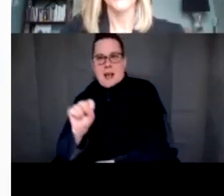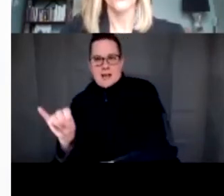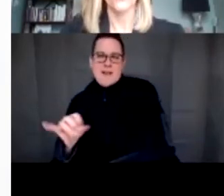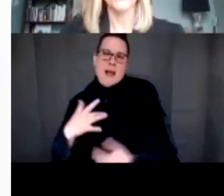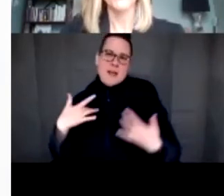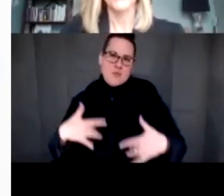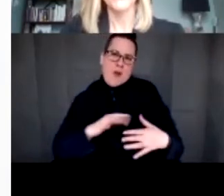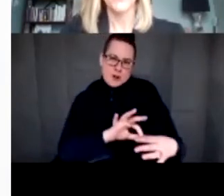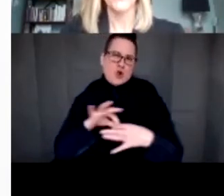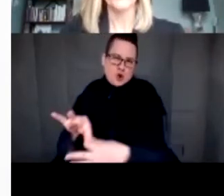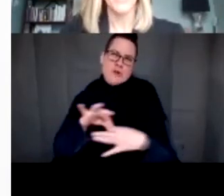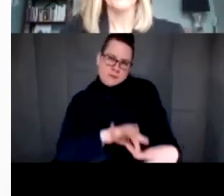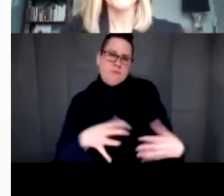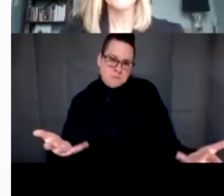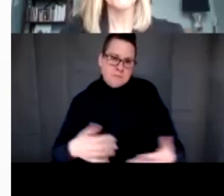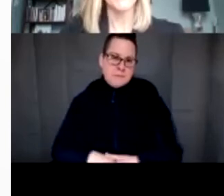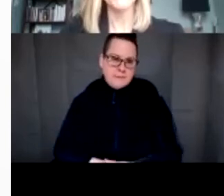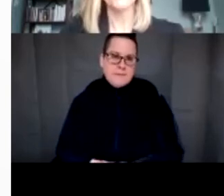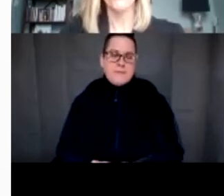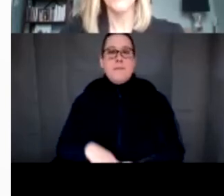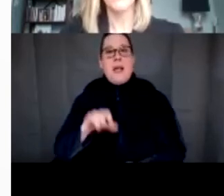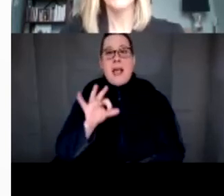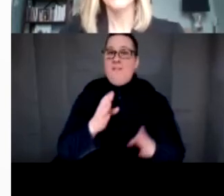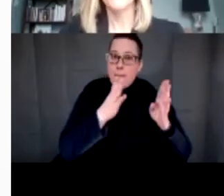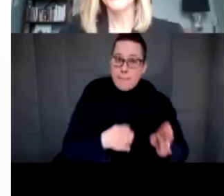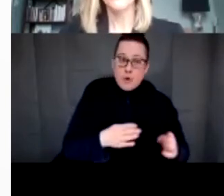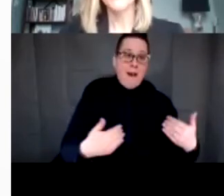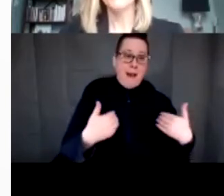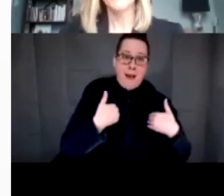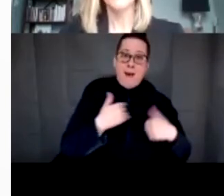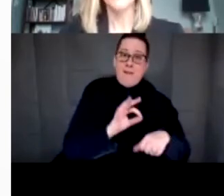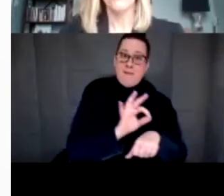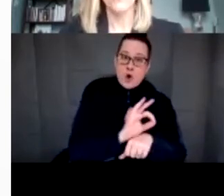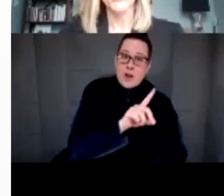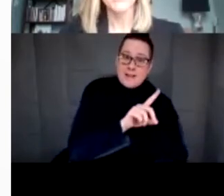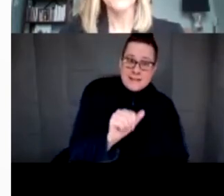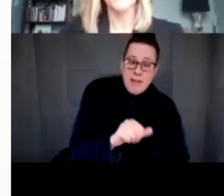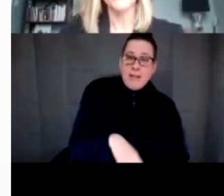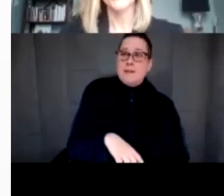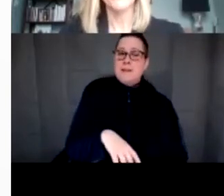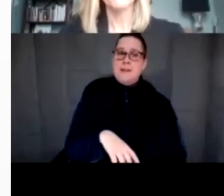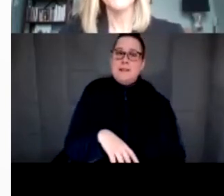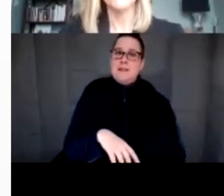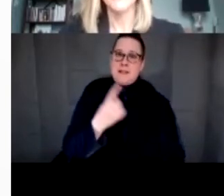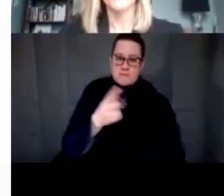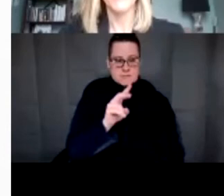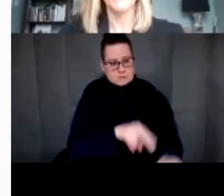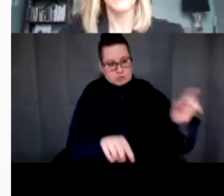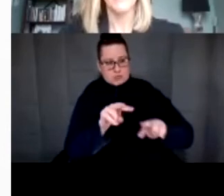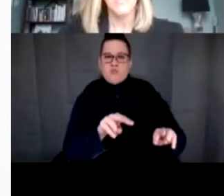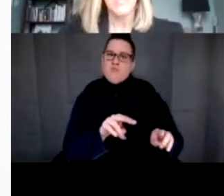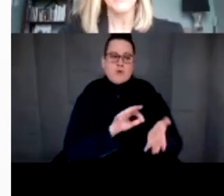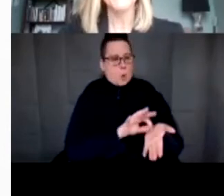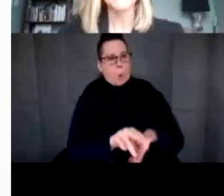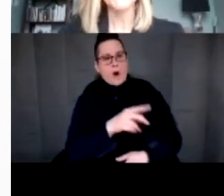ideation scores. So if someone is reporting functional disability or objectively is showing physical